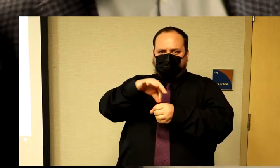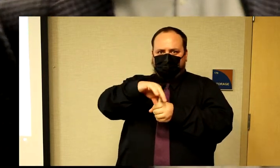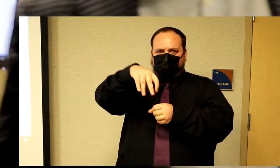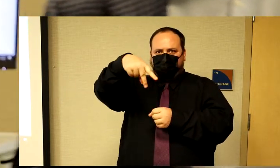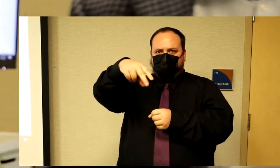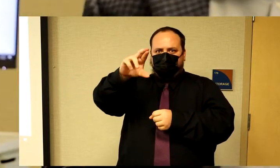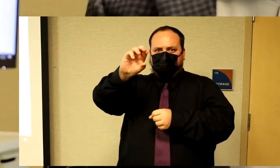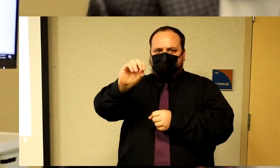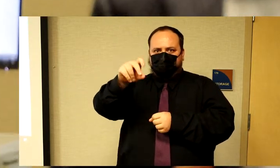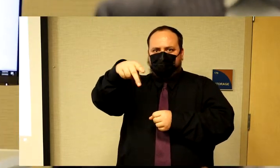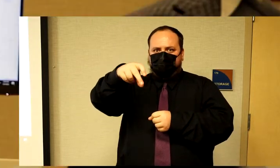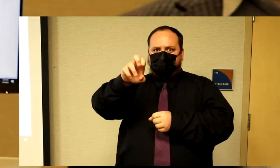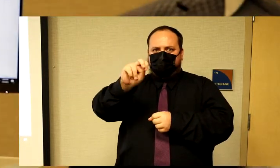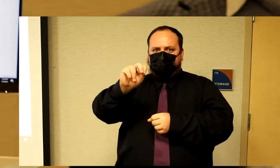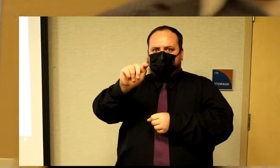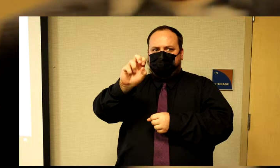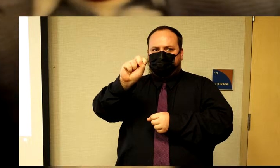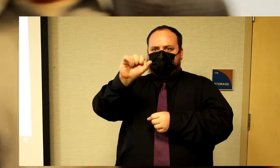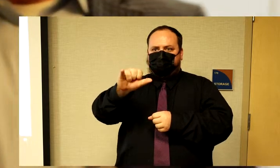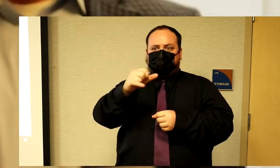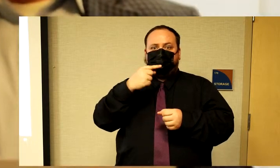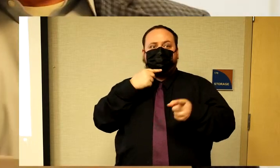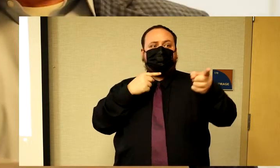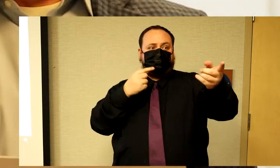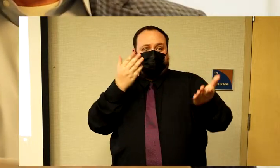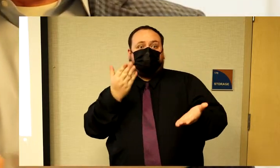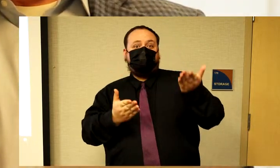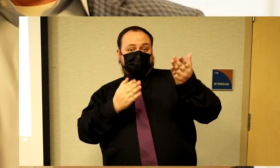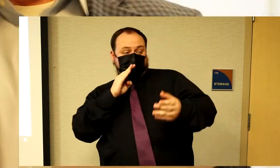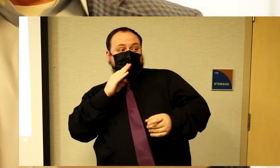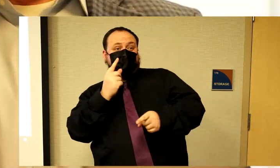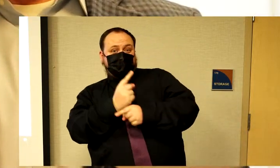issue is that may be right? But we haven't,